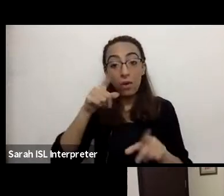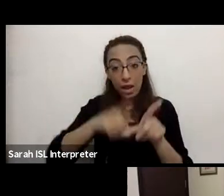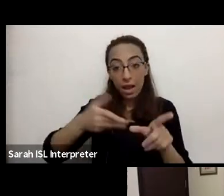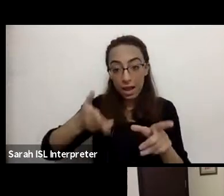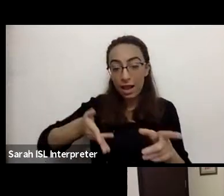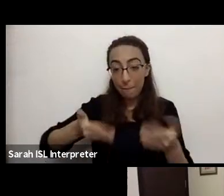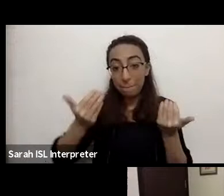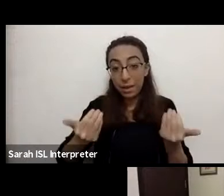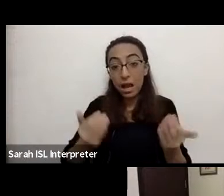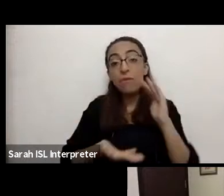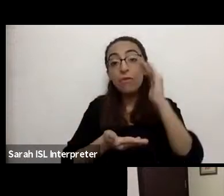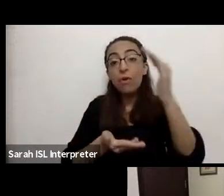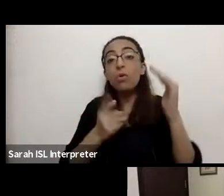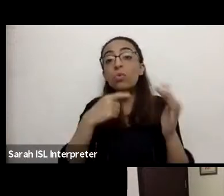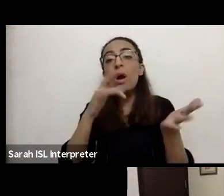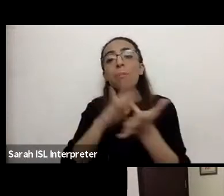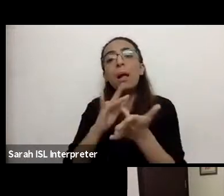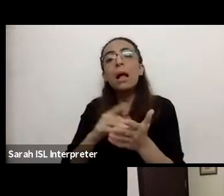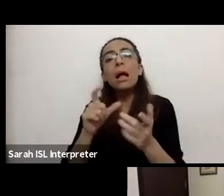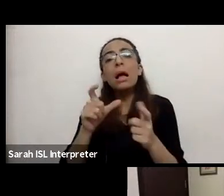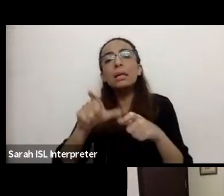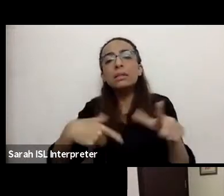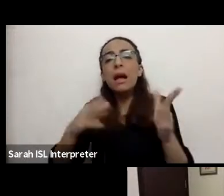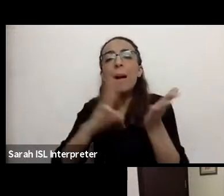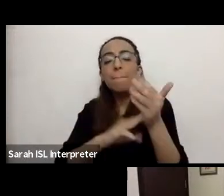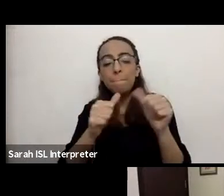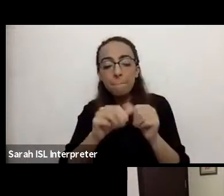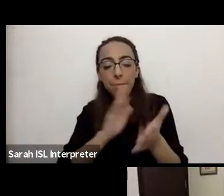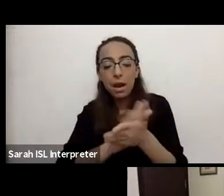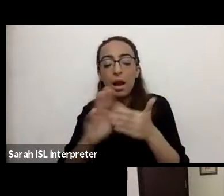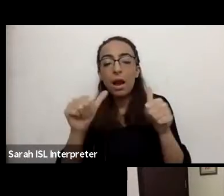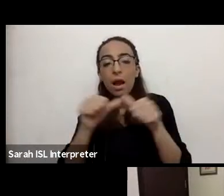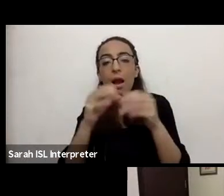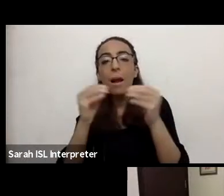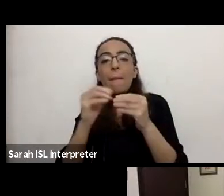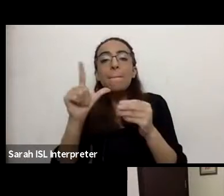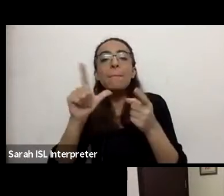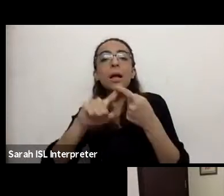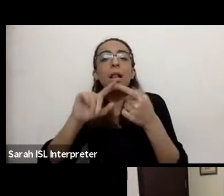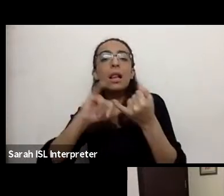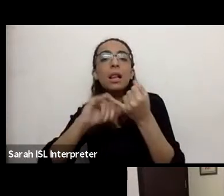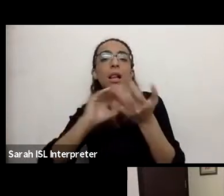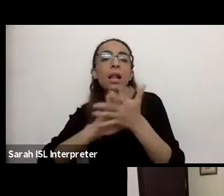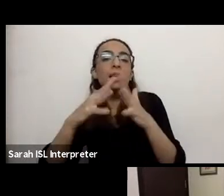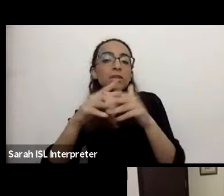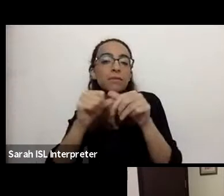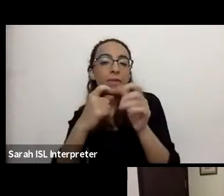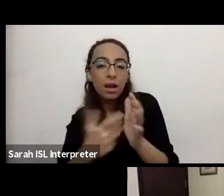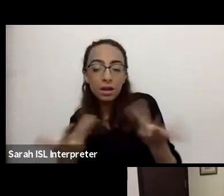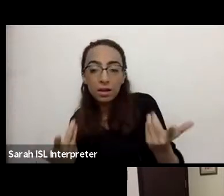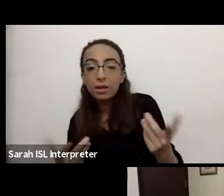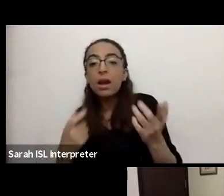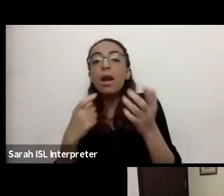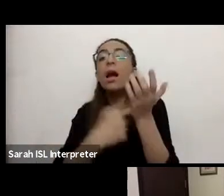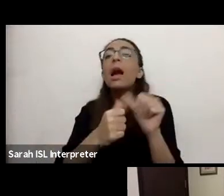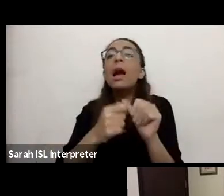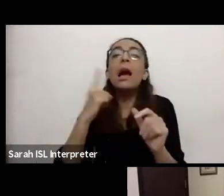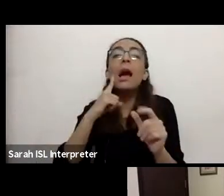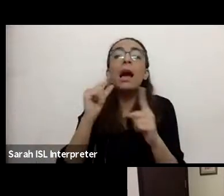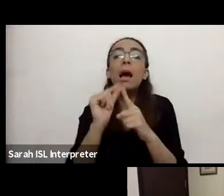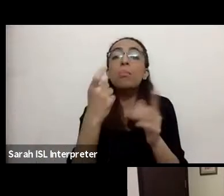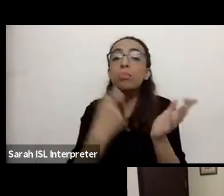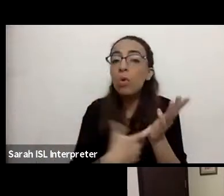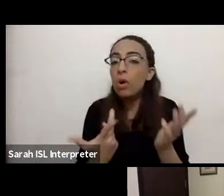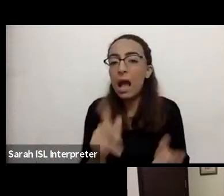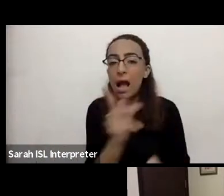from small cities like Mahabaleshwar, they come from Raipur, they come from small districts like Chikkabalapura